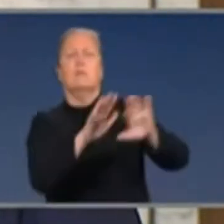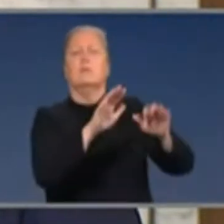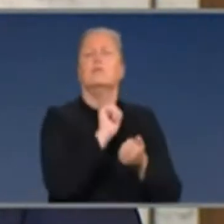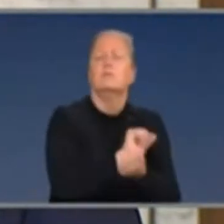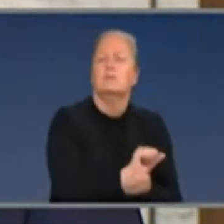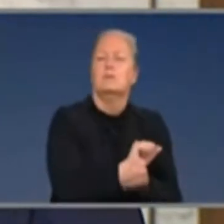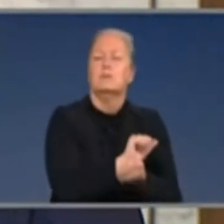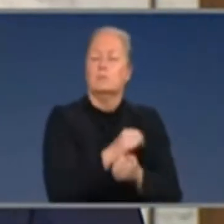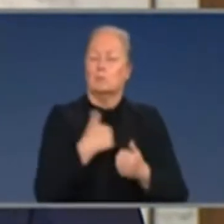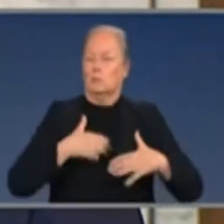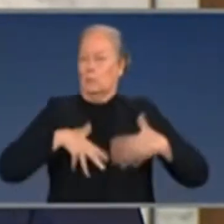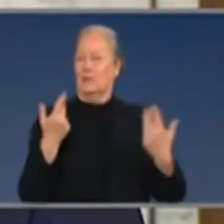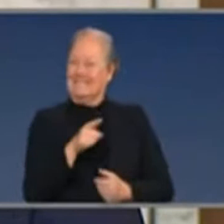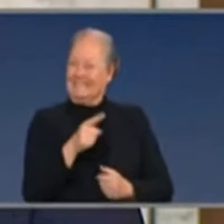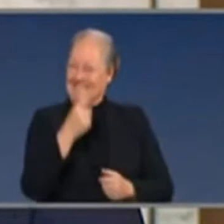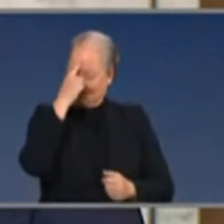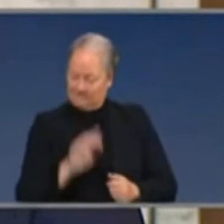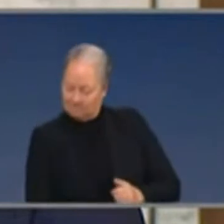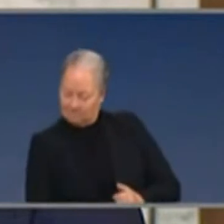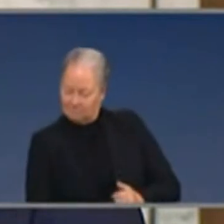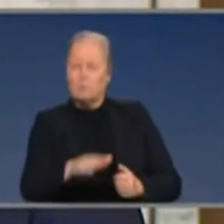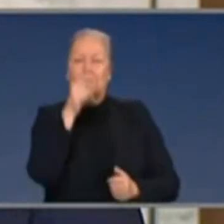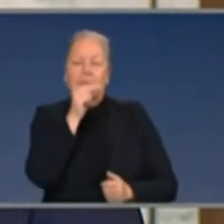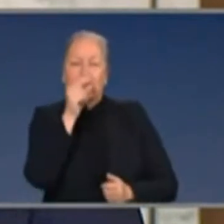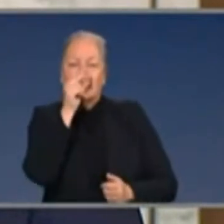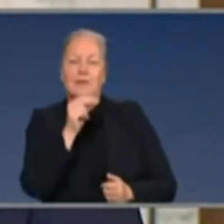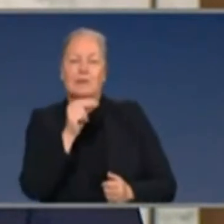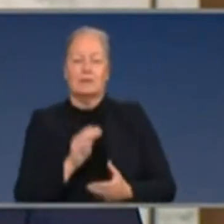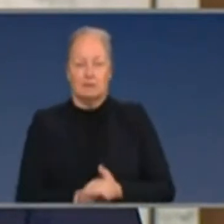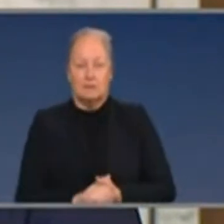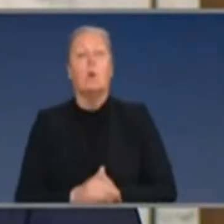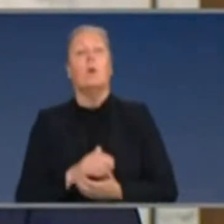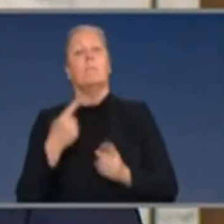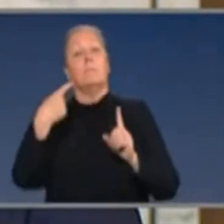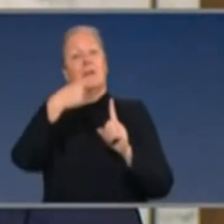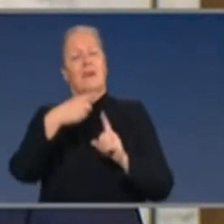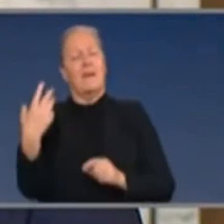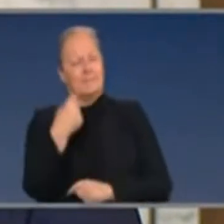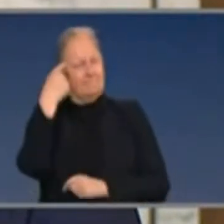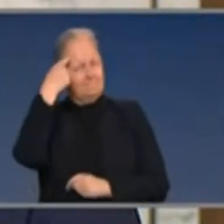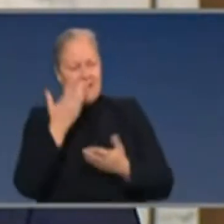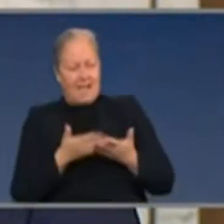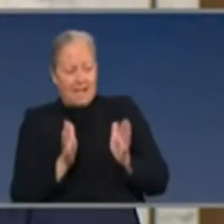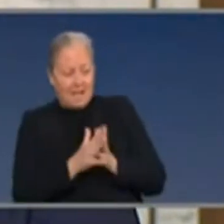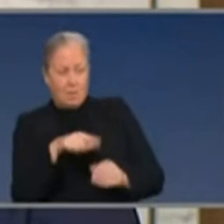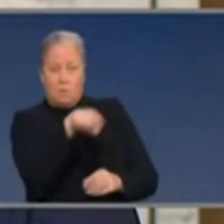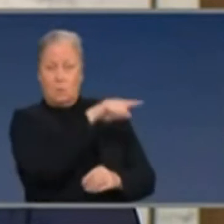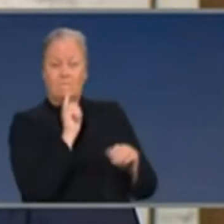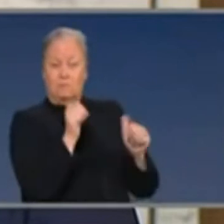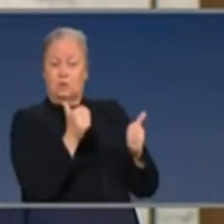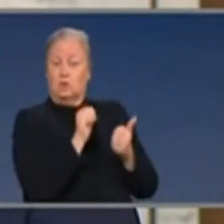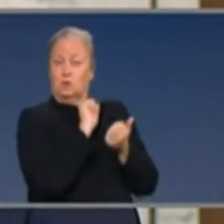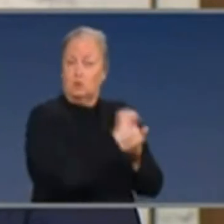We also are looking at what are the programs we need to put in place for people coming out of imprisonment that will allow them to